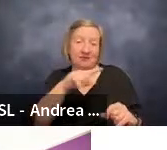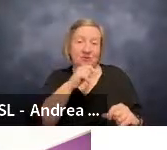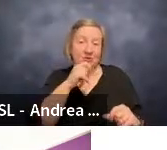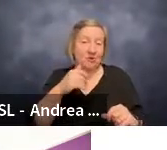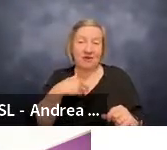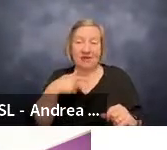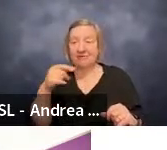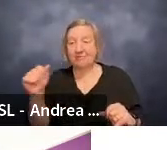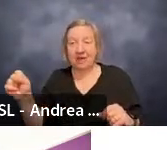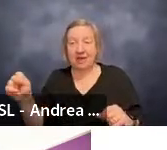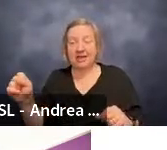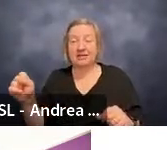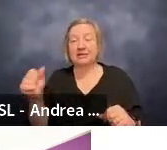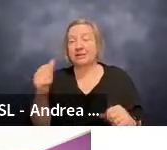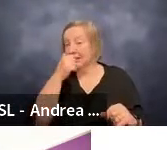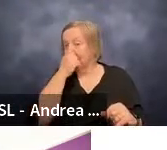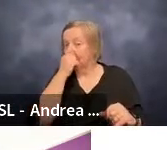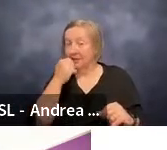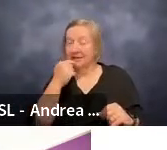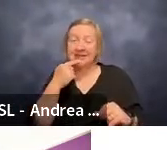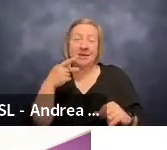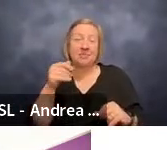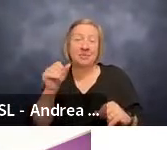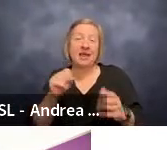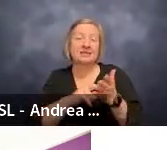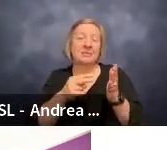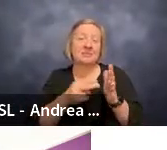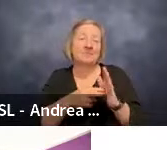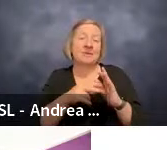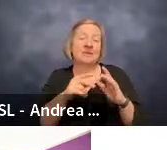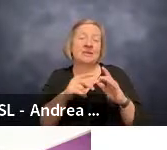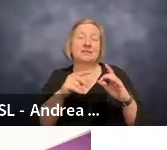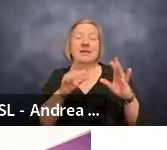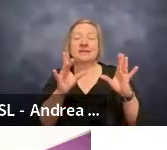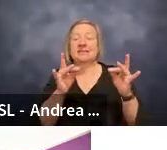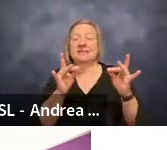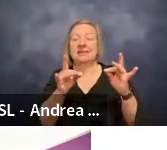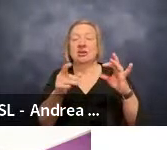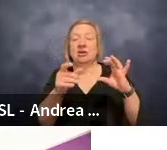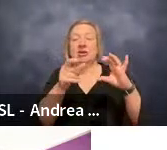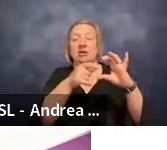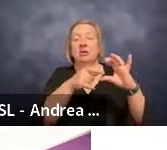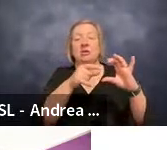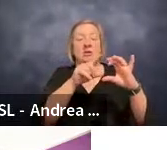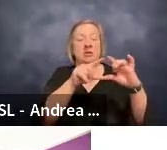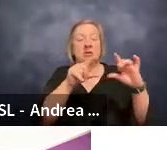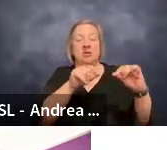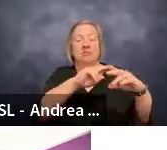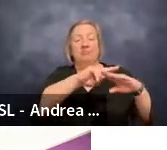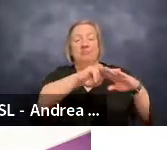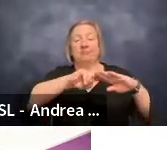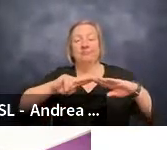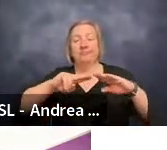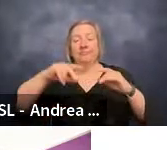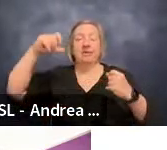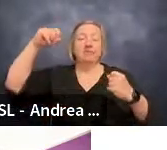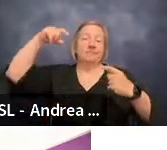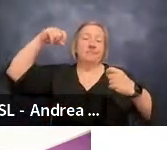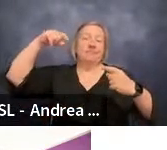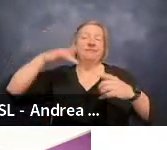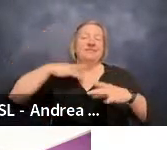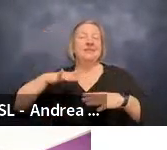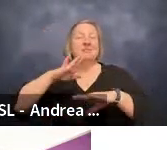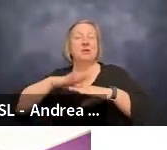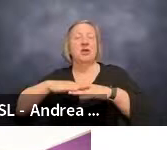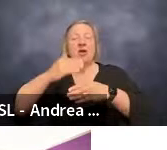pass. When I say a pass, that's a sticker, a transponder that you often see people stick on the windshield.